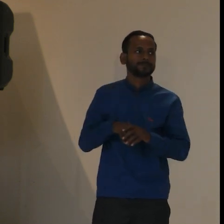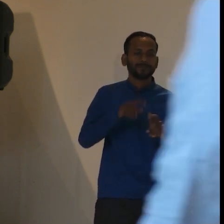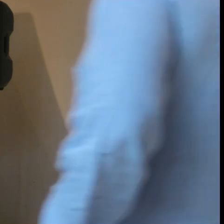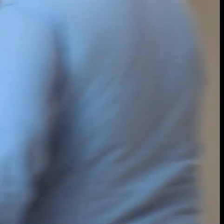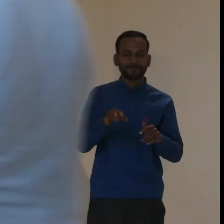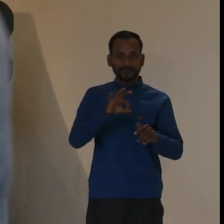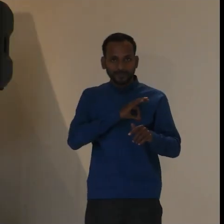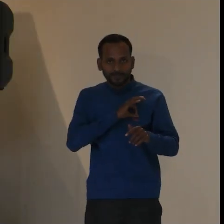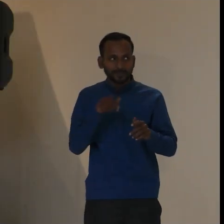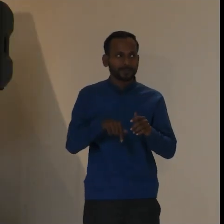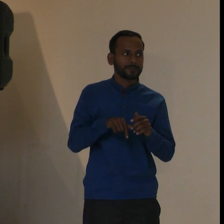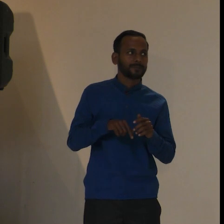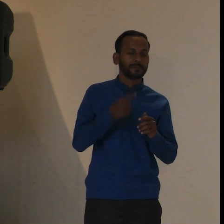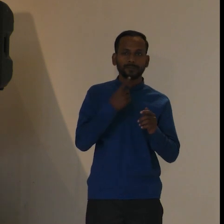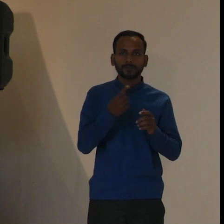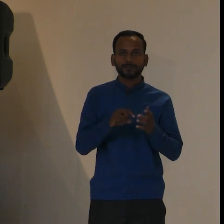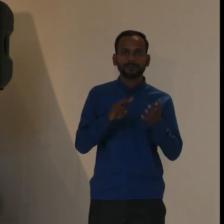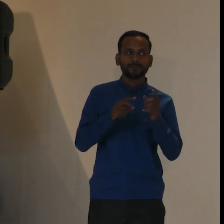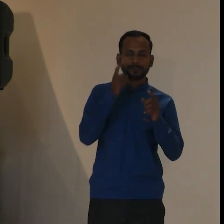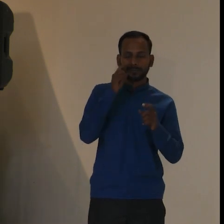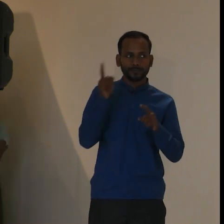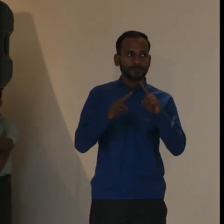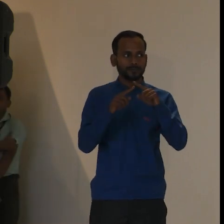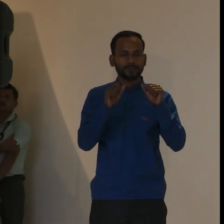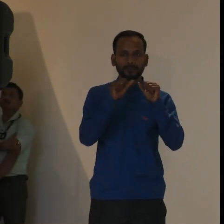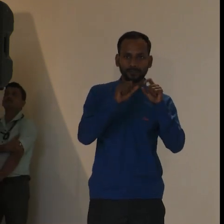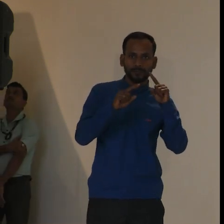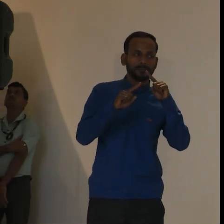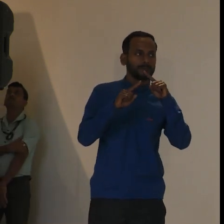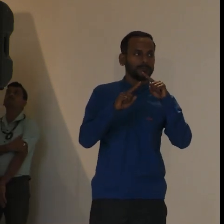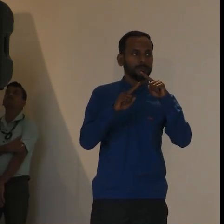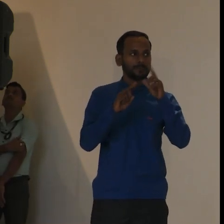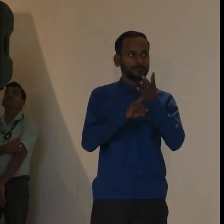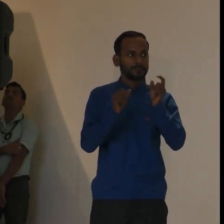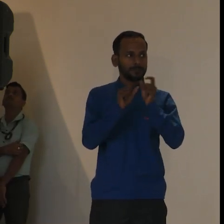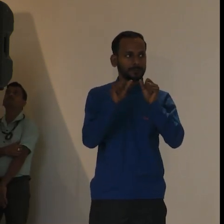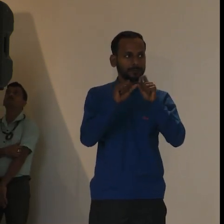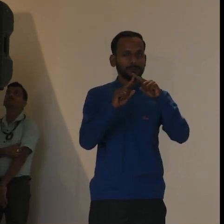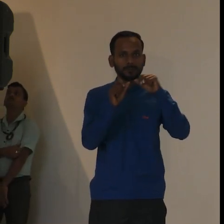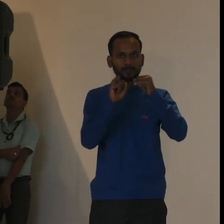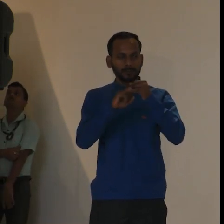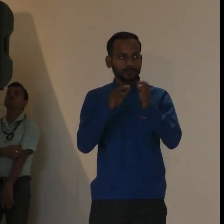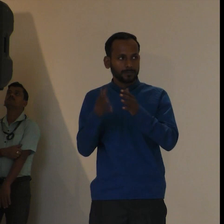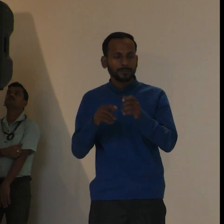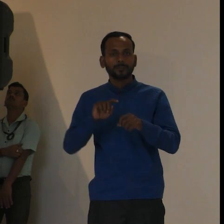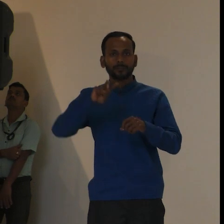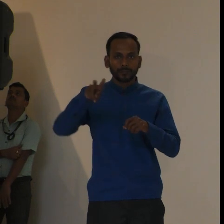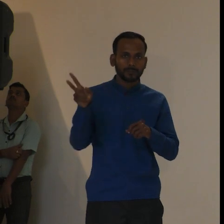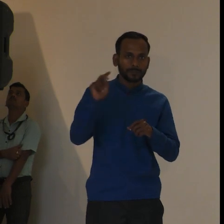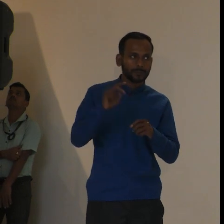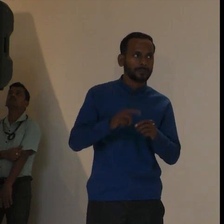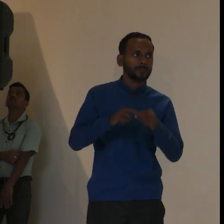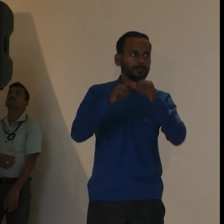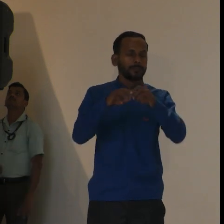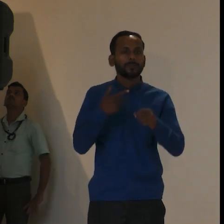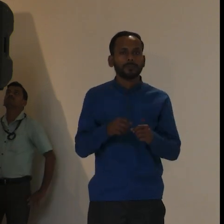impressed by. And I'm sure Natasha will talk more about the chairlift later on. Another question when it came to